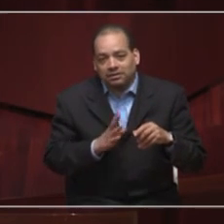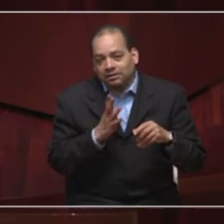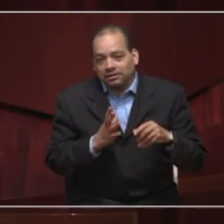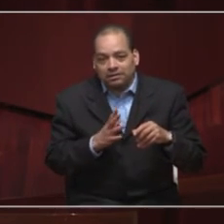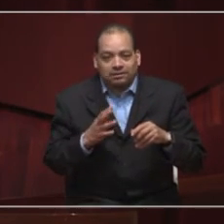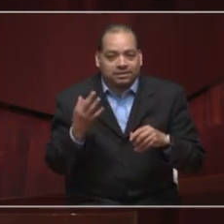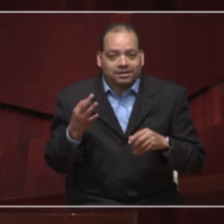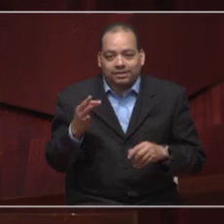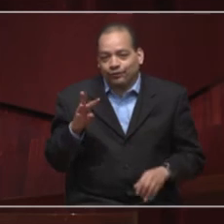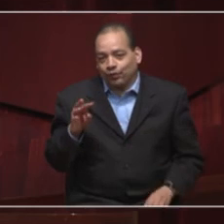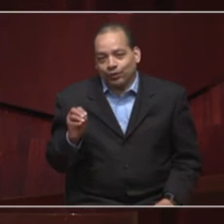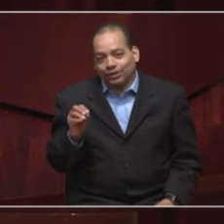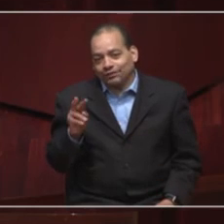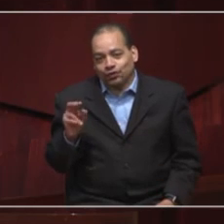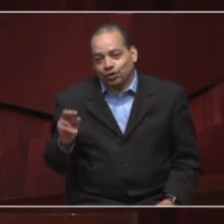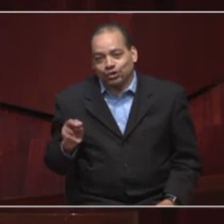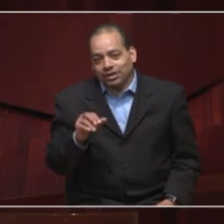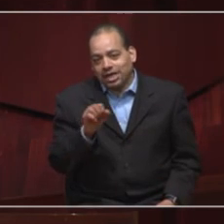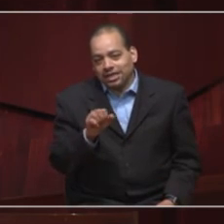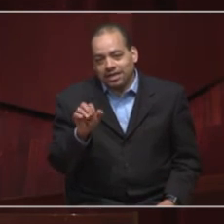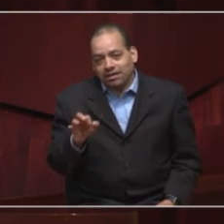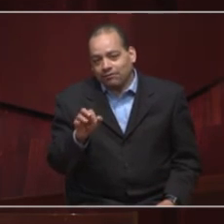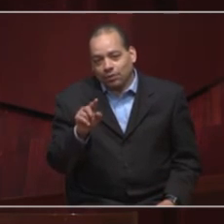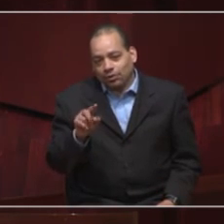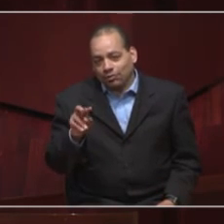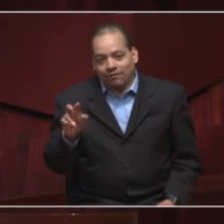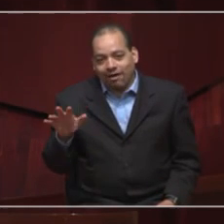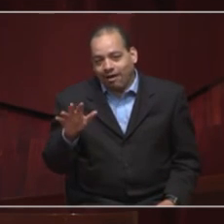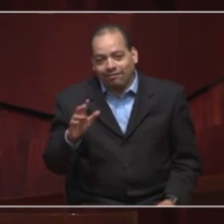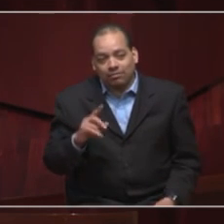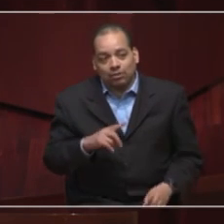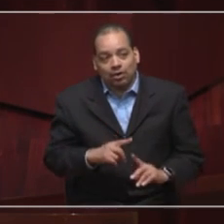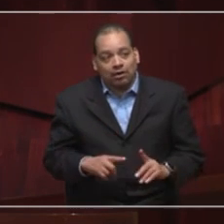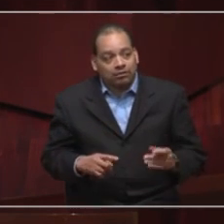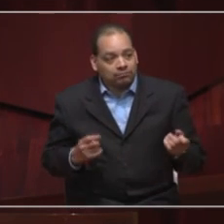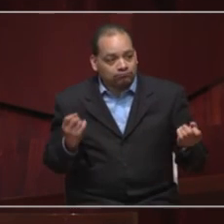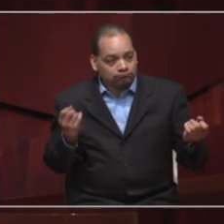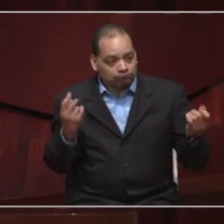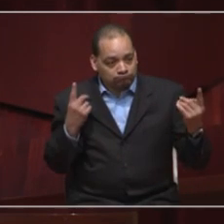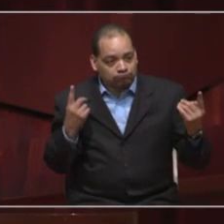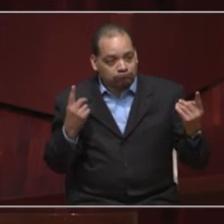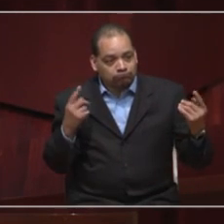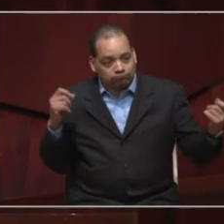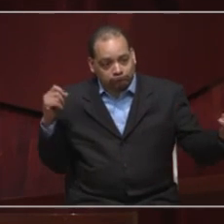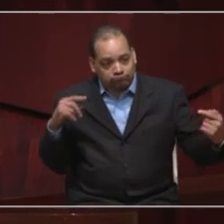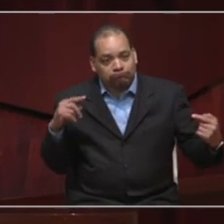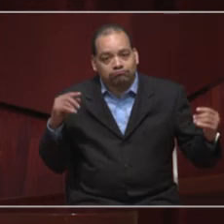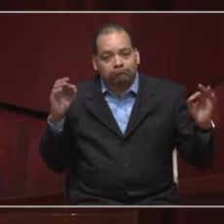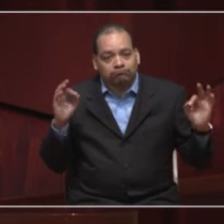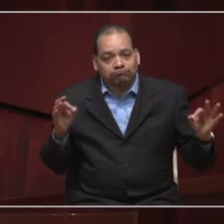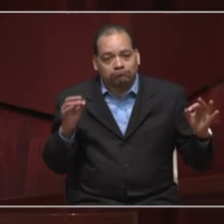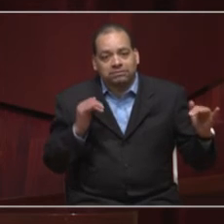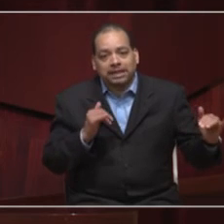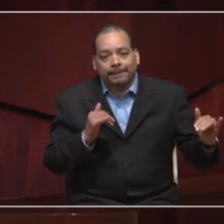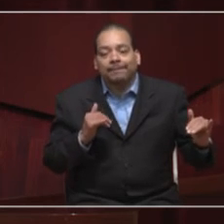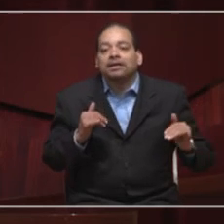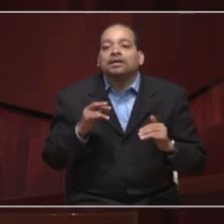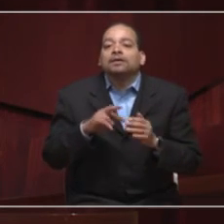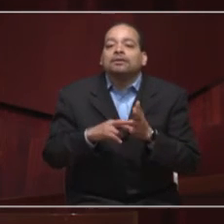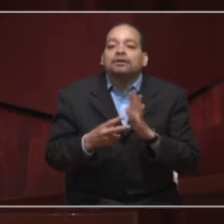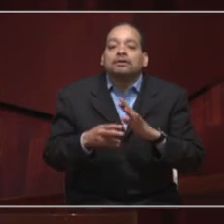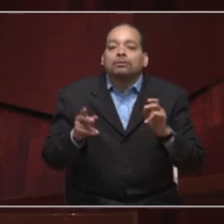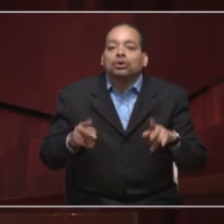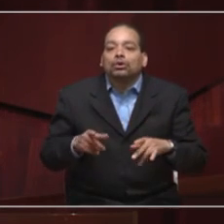version of the SF-135. But I'm with you. As one who uses our business analytics